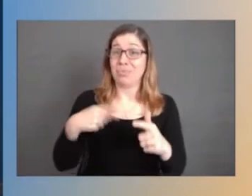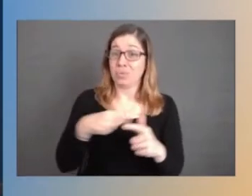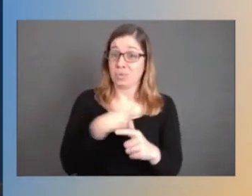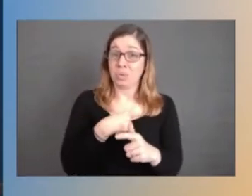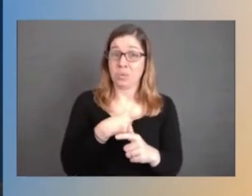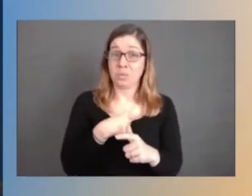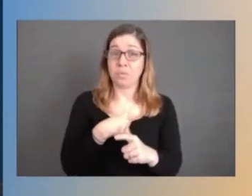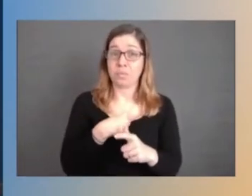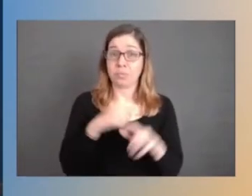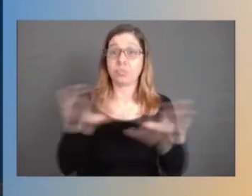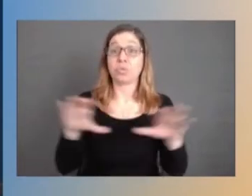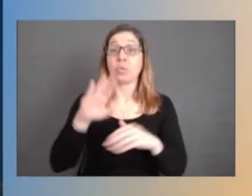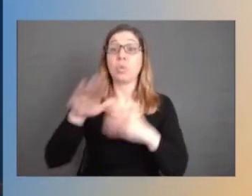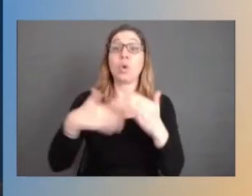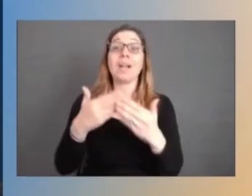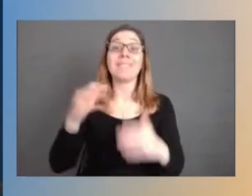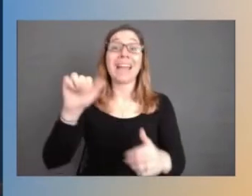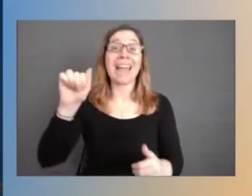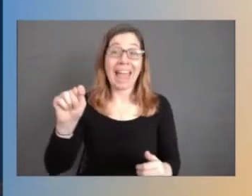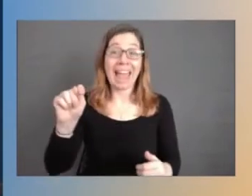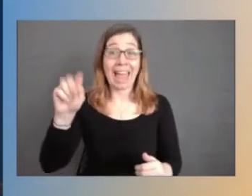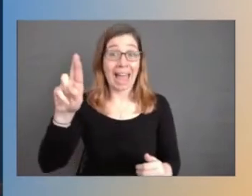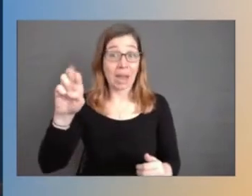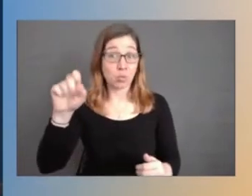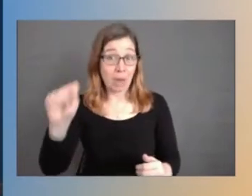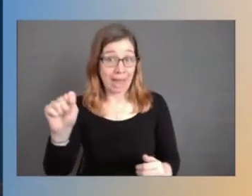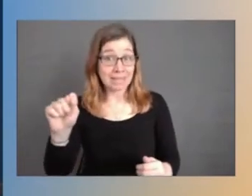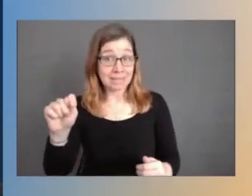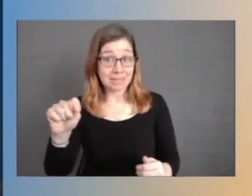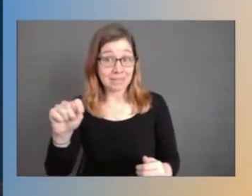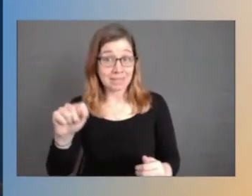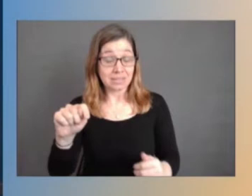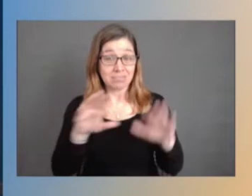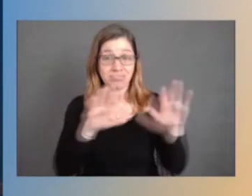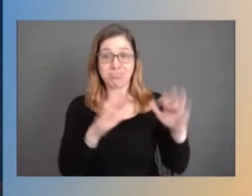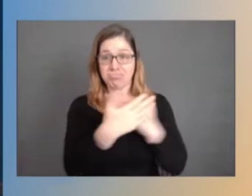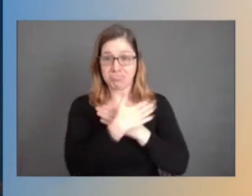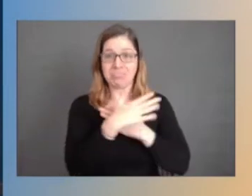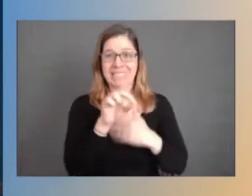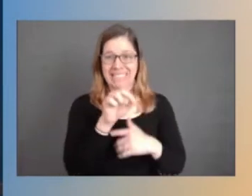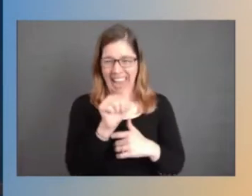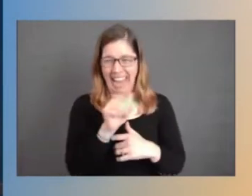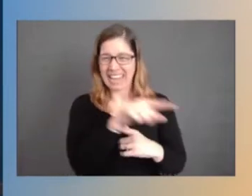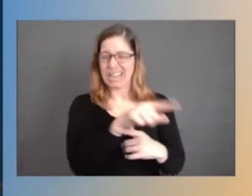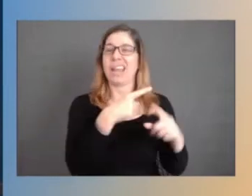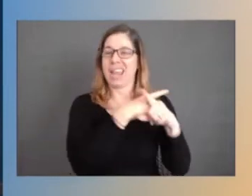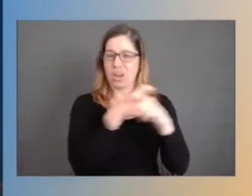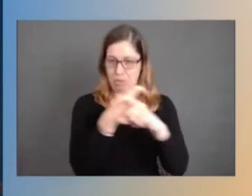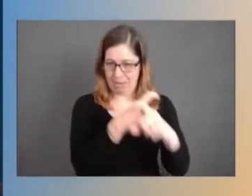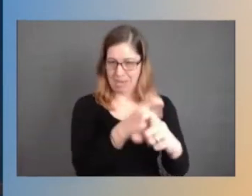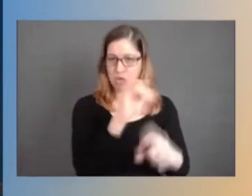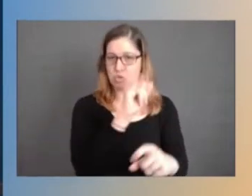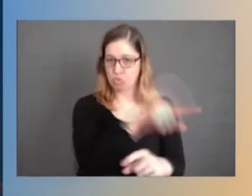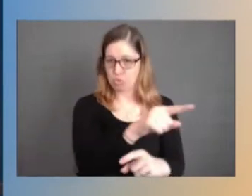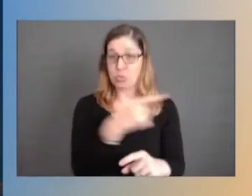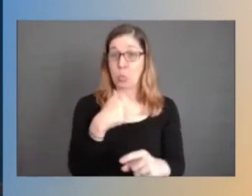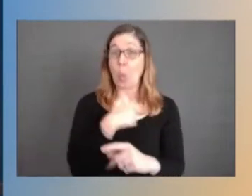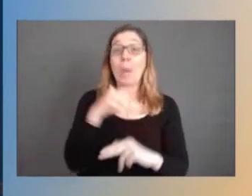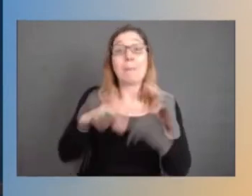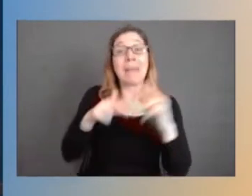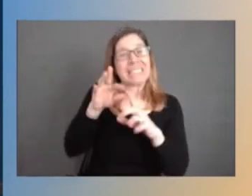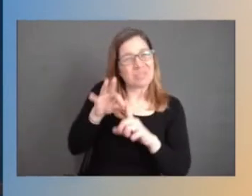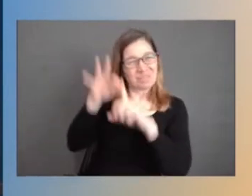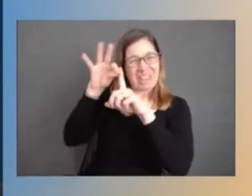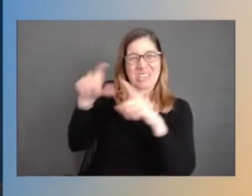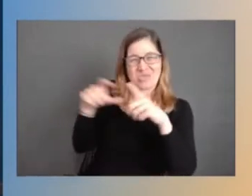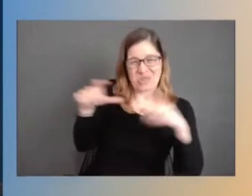all of our at-rest data is encrypted. And again, that all happens in hardware. In fact, we built a special card just for that. And so this